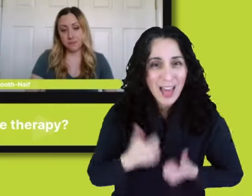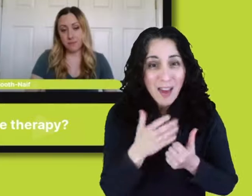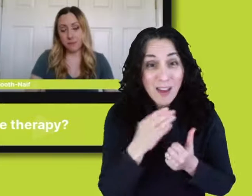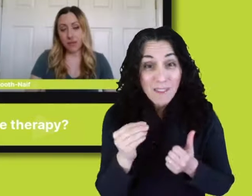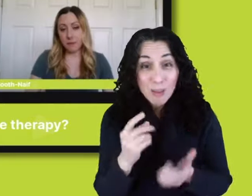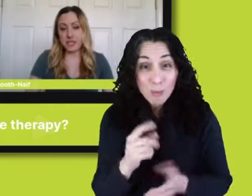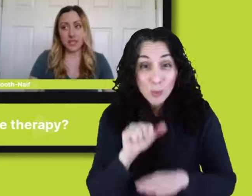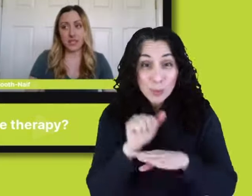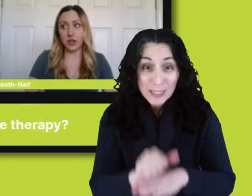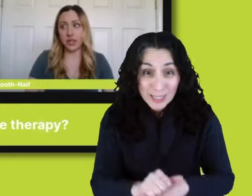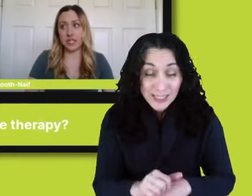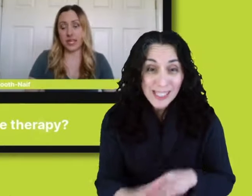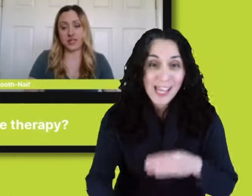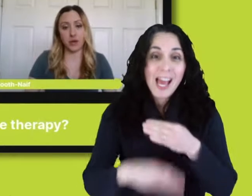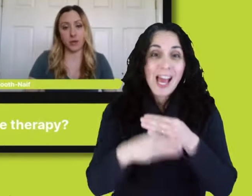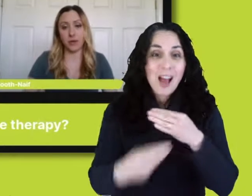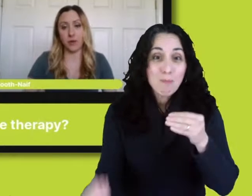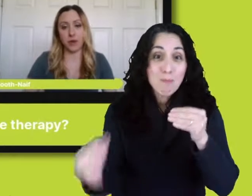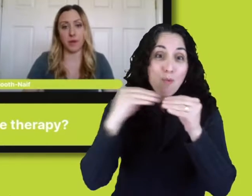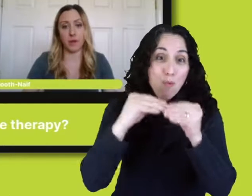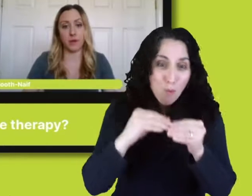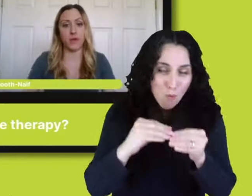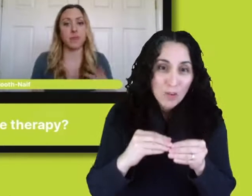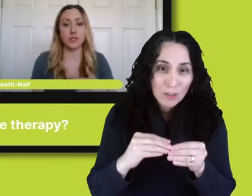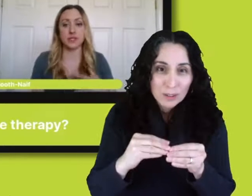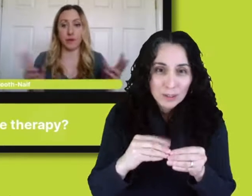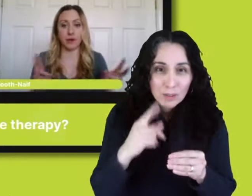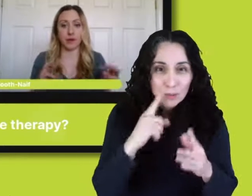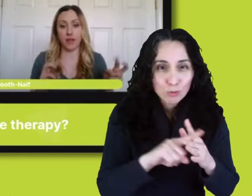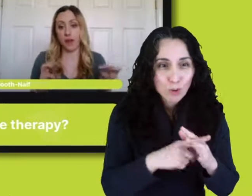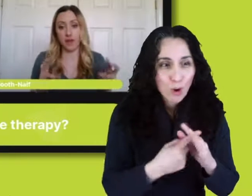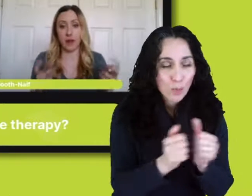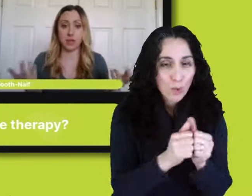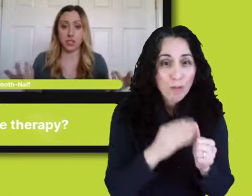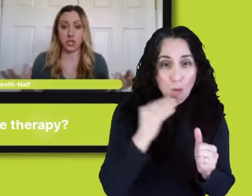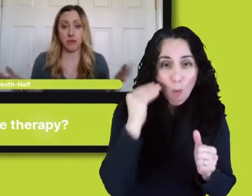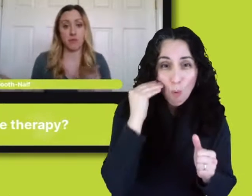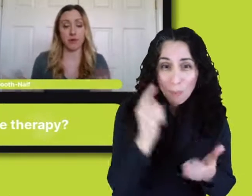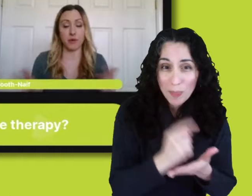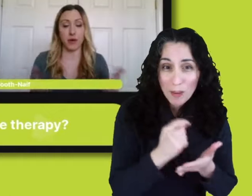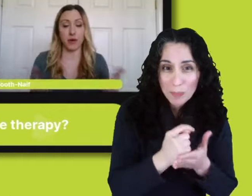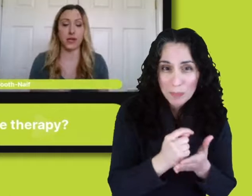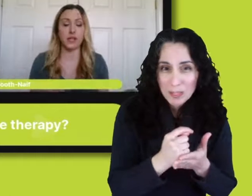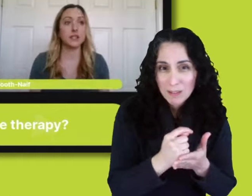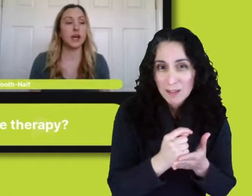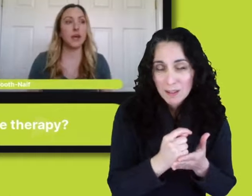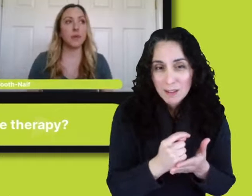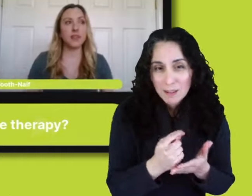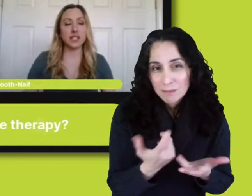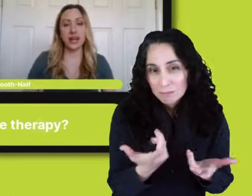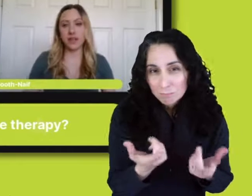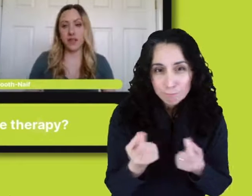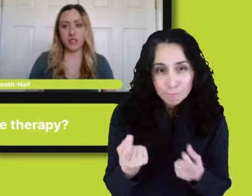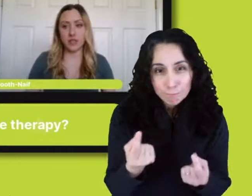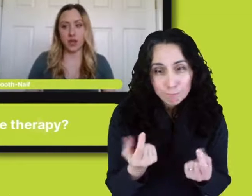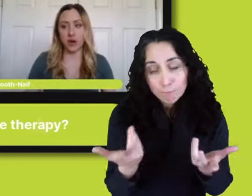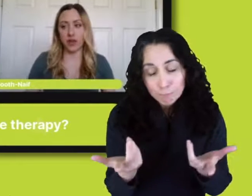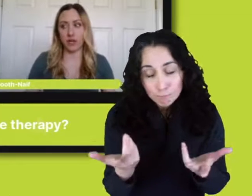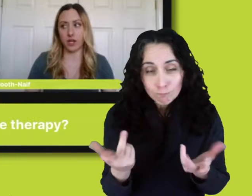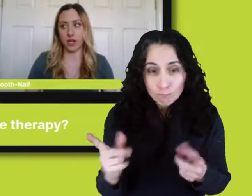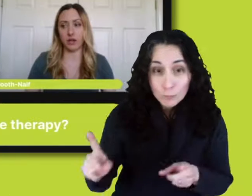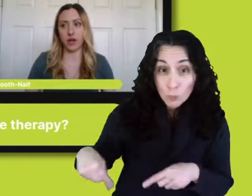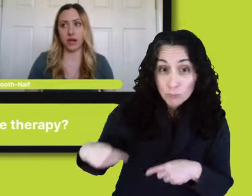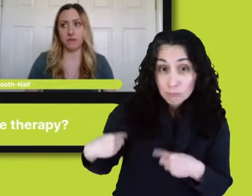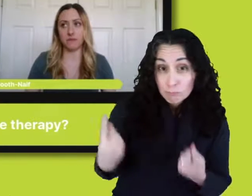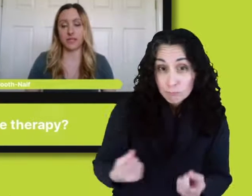And basically, just getting started with home therapy, we've built up our therapy gym throughout the years. But there's a lot of things,